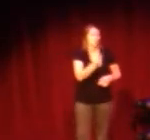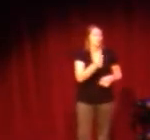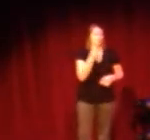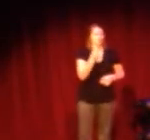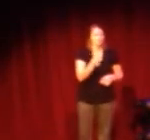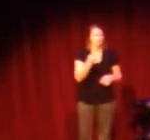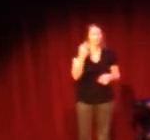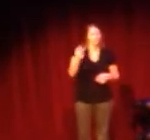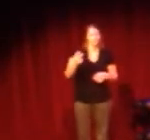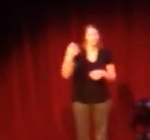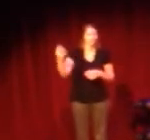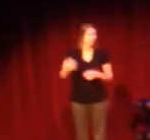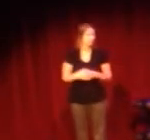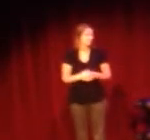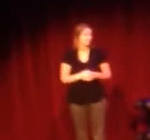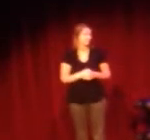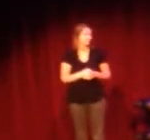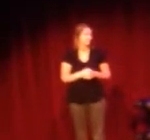four.